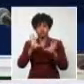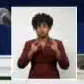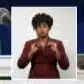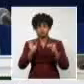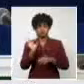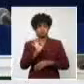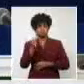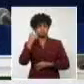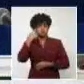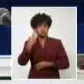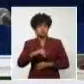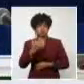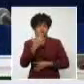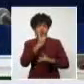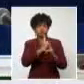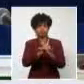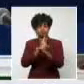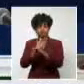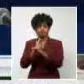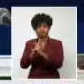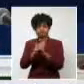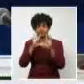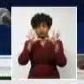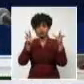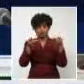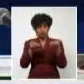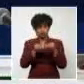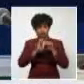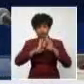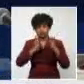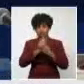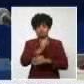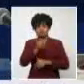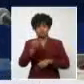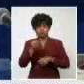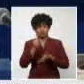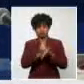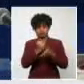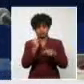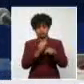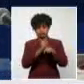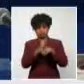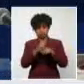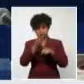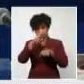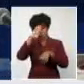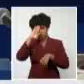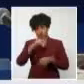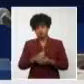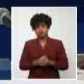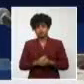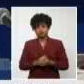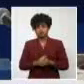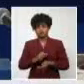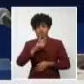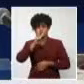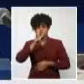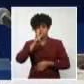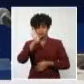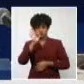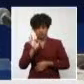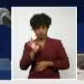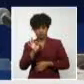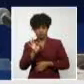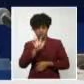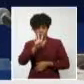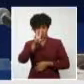specified, and it's being investigated. To date, in the cumulative total of all the cases whose source of infection has